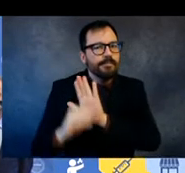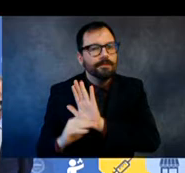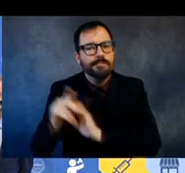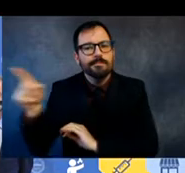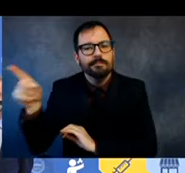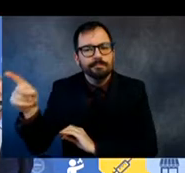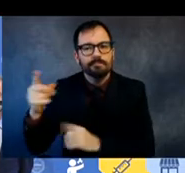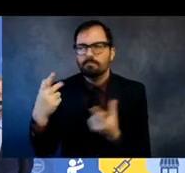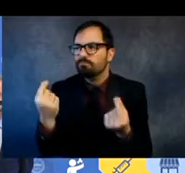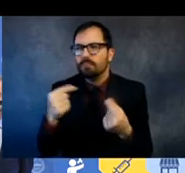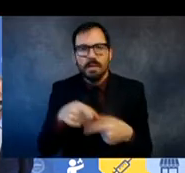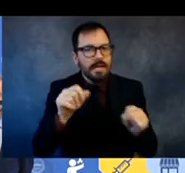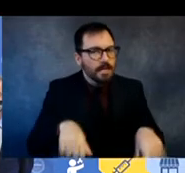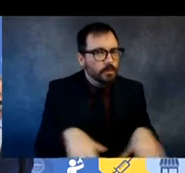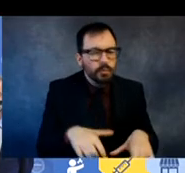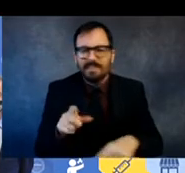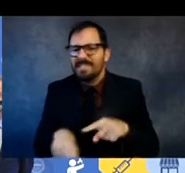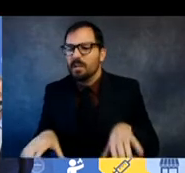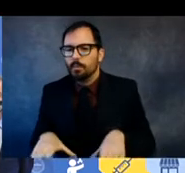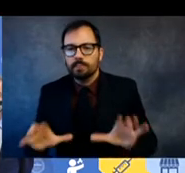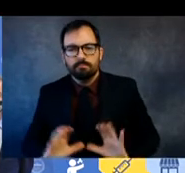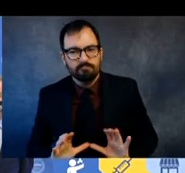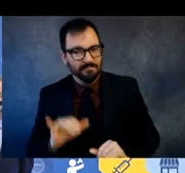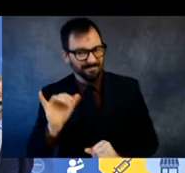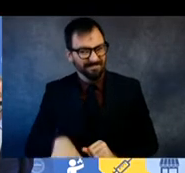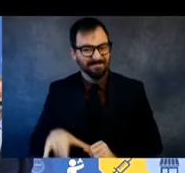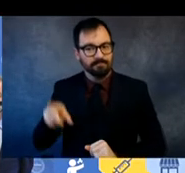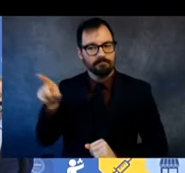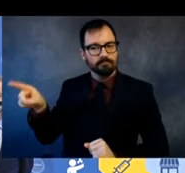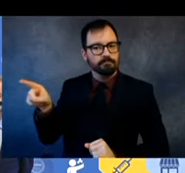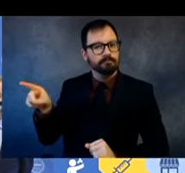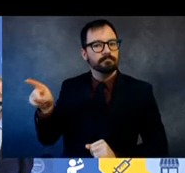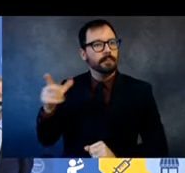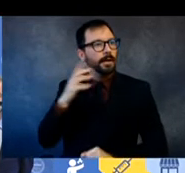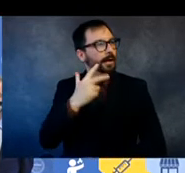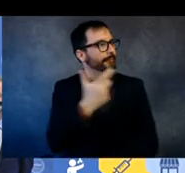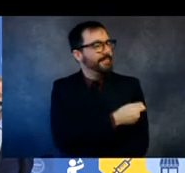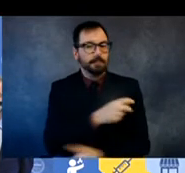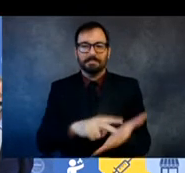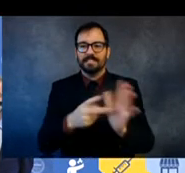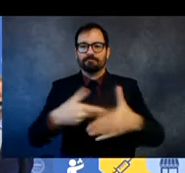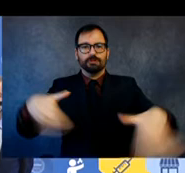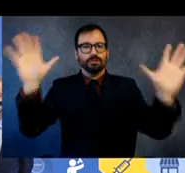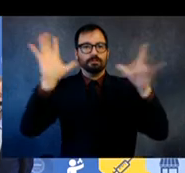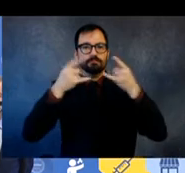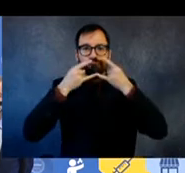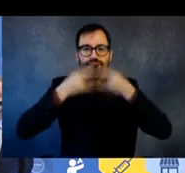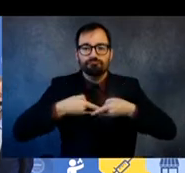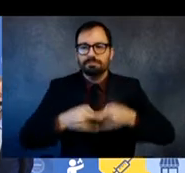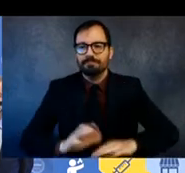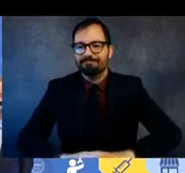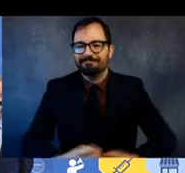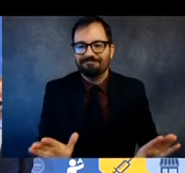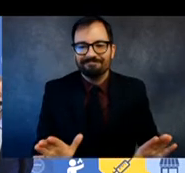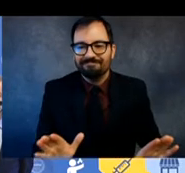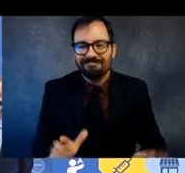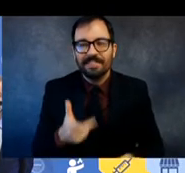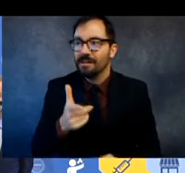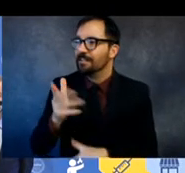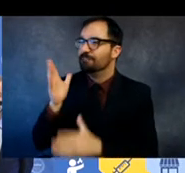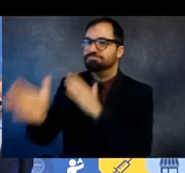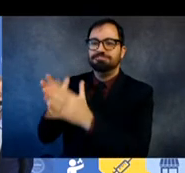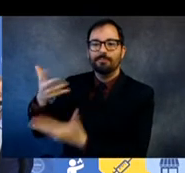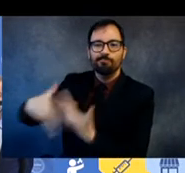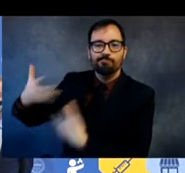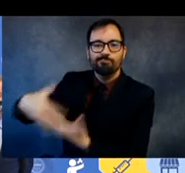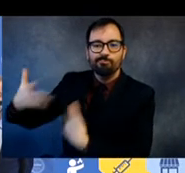do. Don't assume because you're vaccinated all of a sudden now you can take the mask off and go into a crowd. You want to make sure that you follow the guidelines still to keep